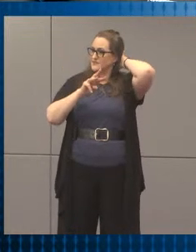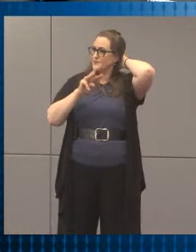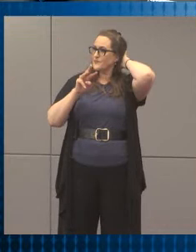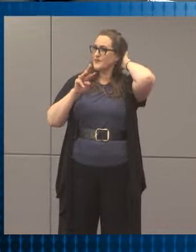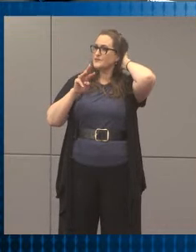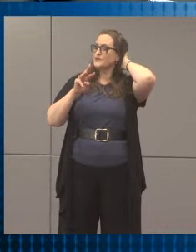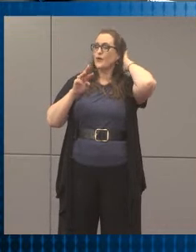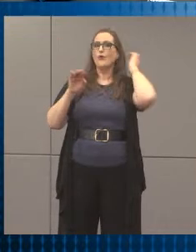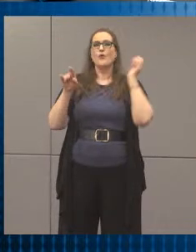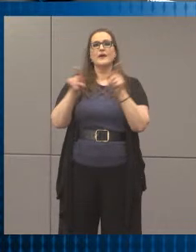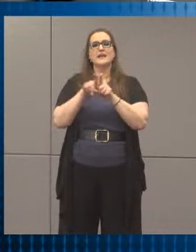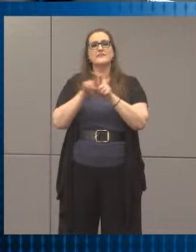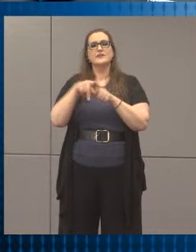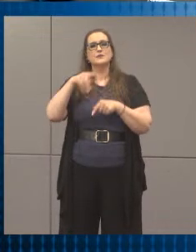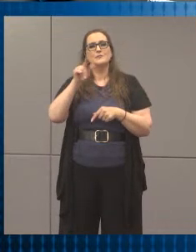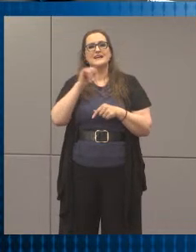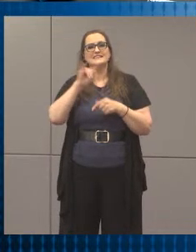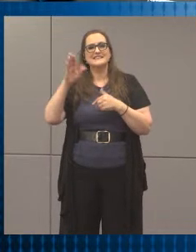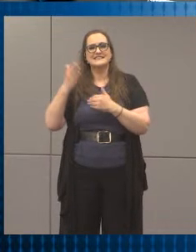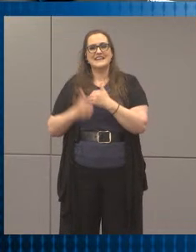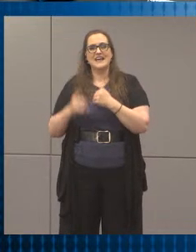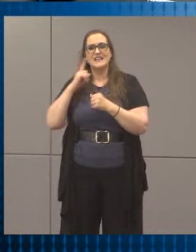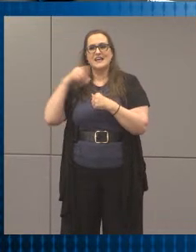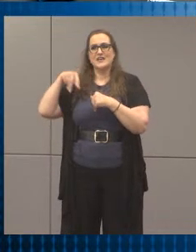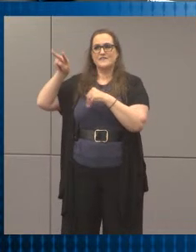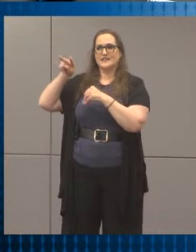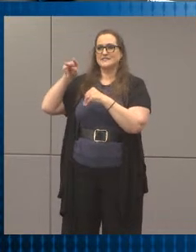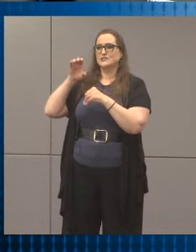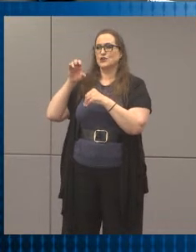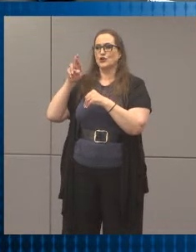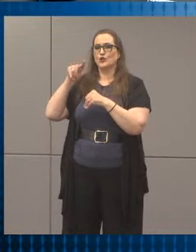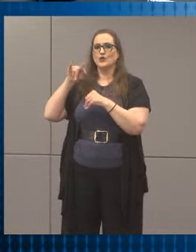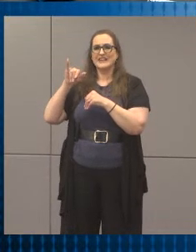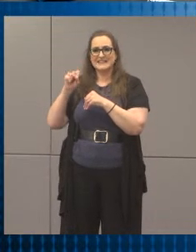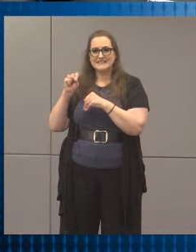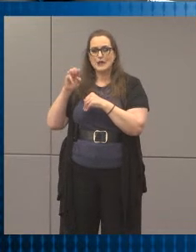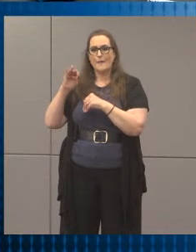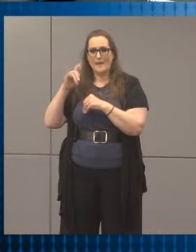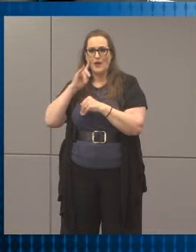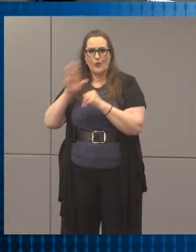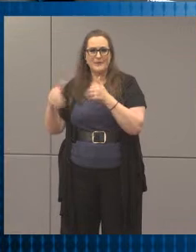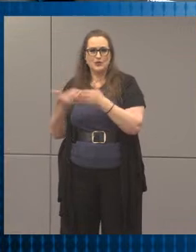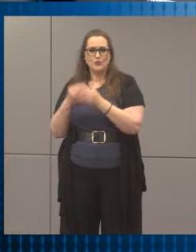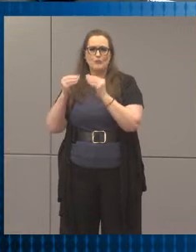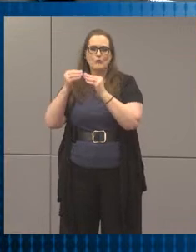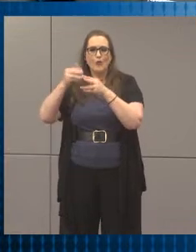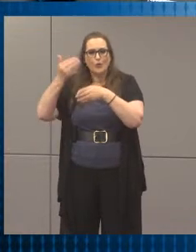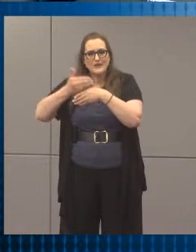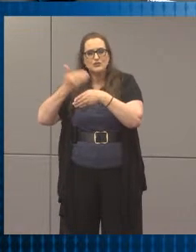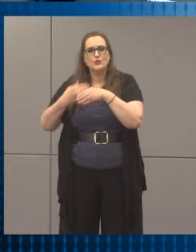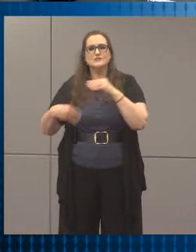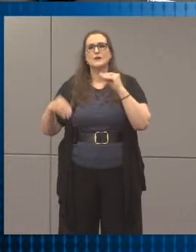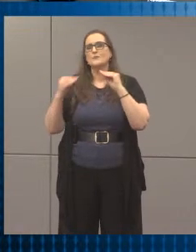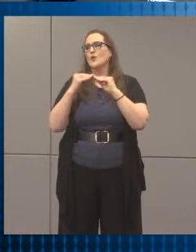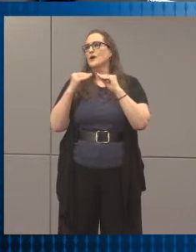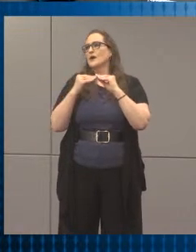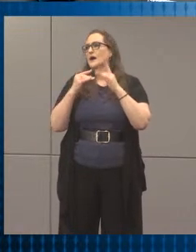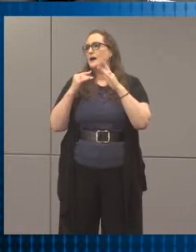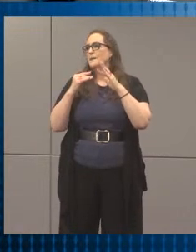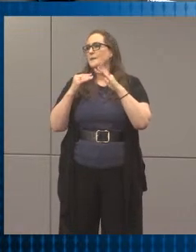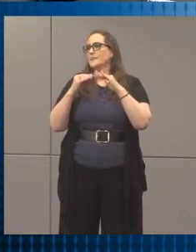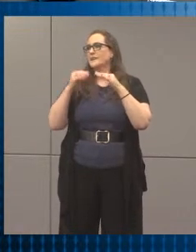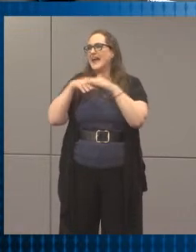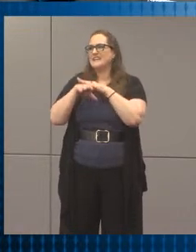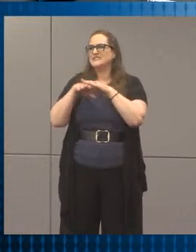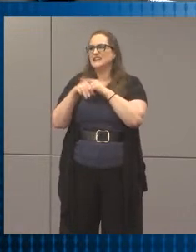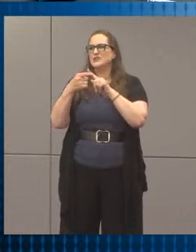side, the portion of the building that faces Curtis Mott Complex is going to be new with more windows, more